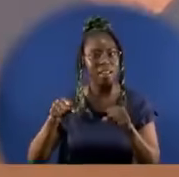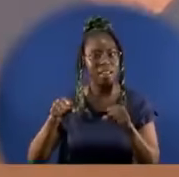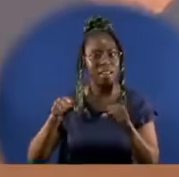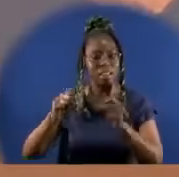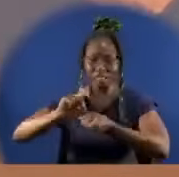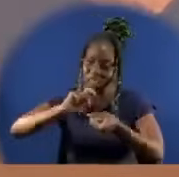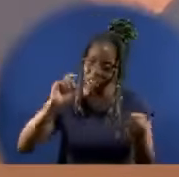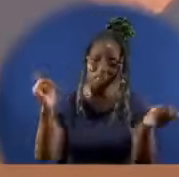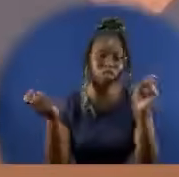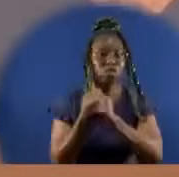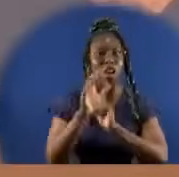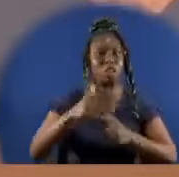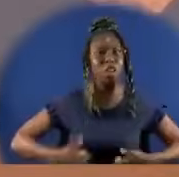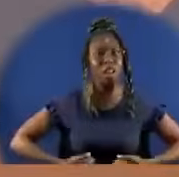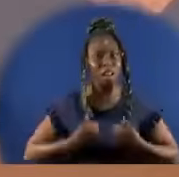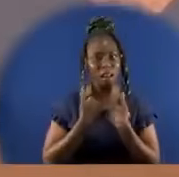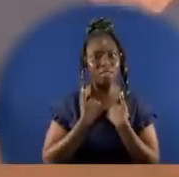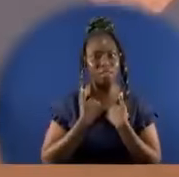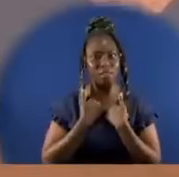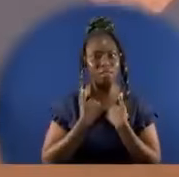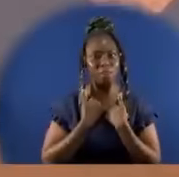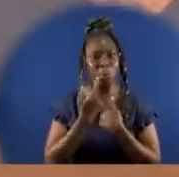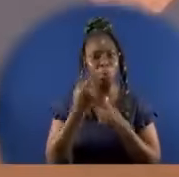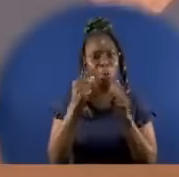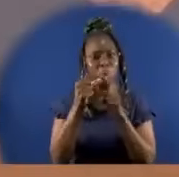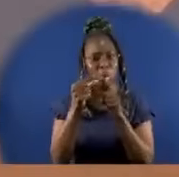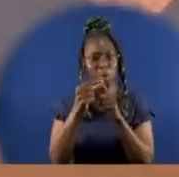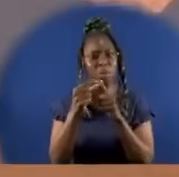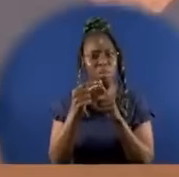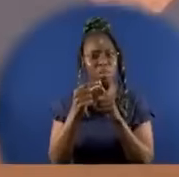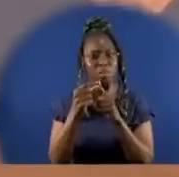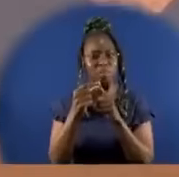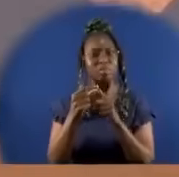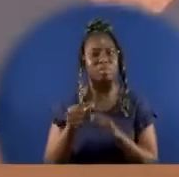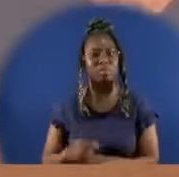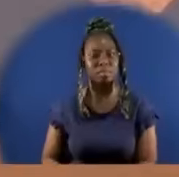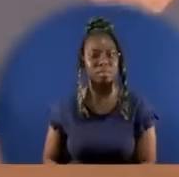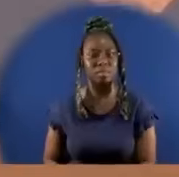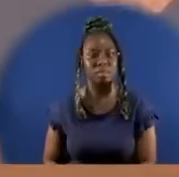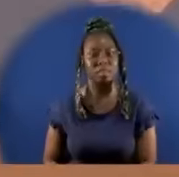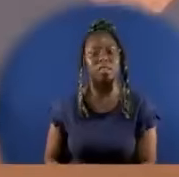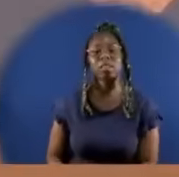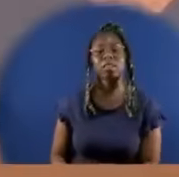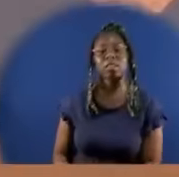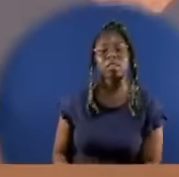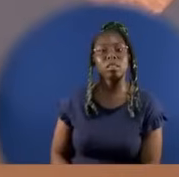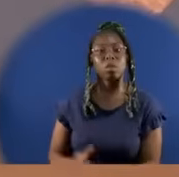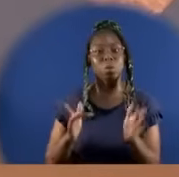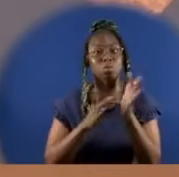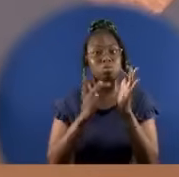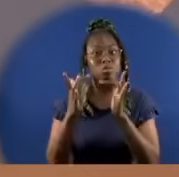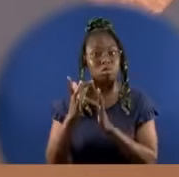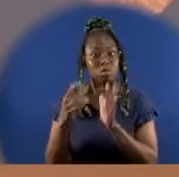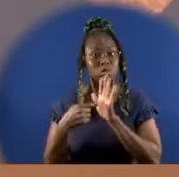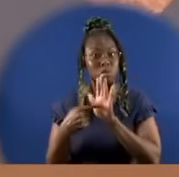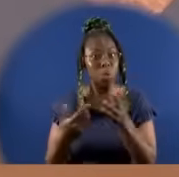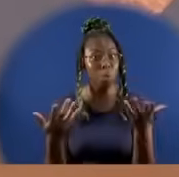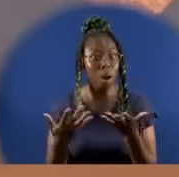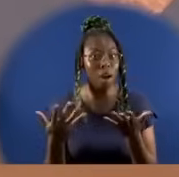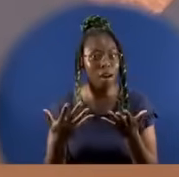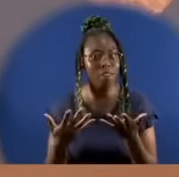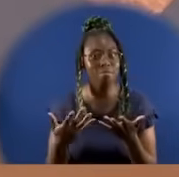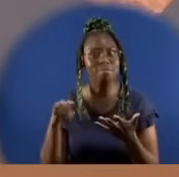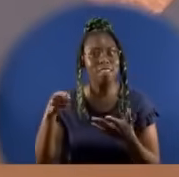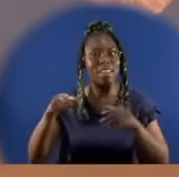can turn your whole life around. One word from the Lord. And so Jesus is showing the authority of his word. So by